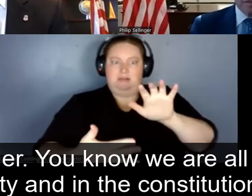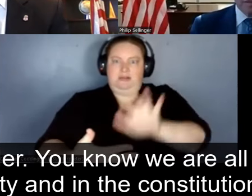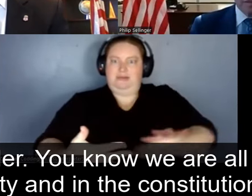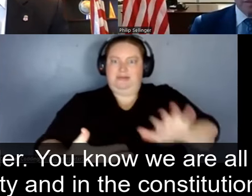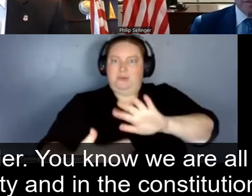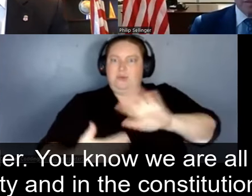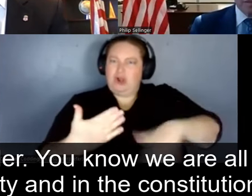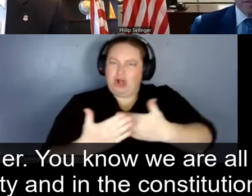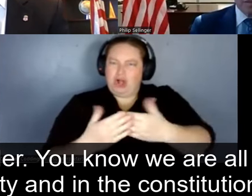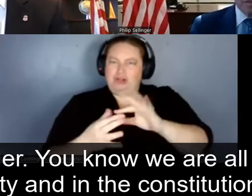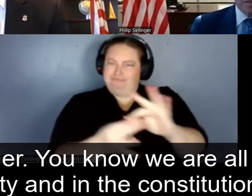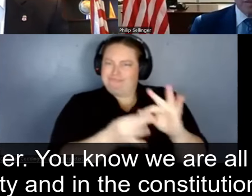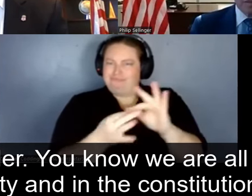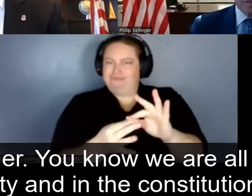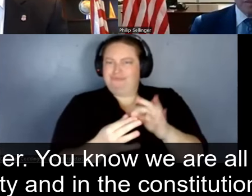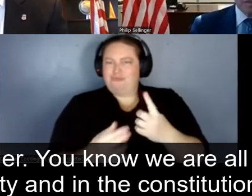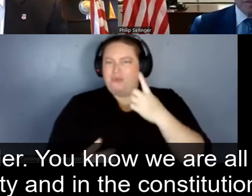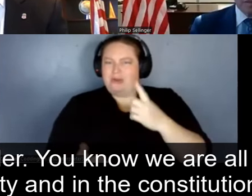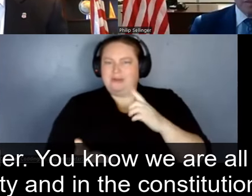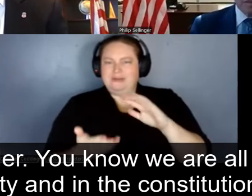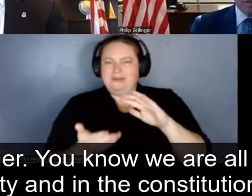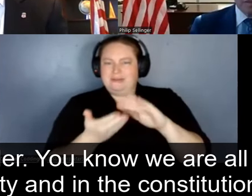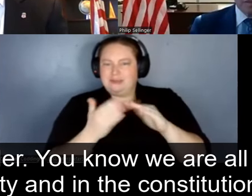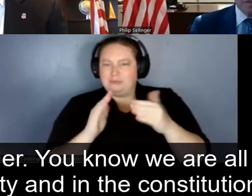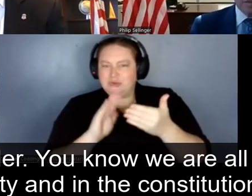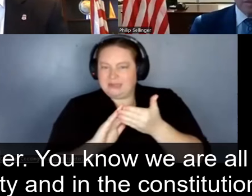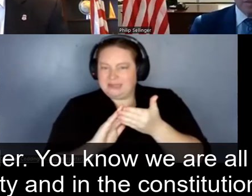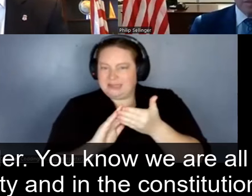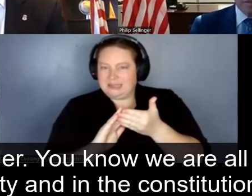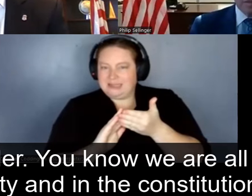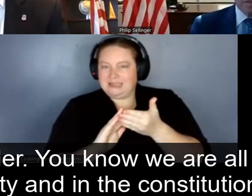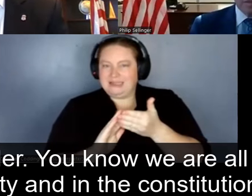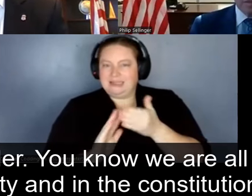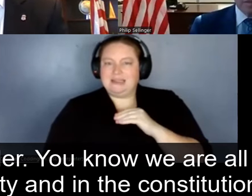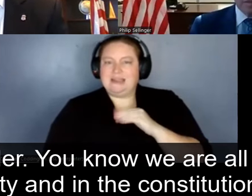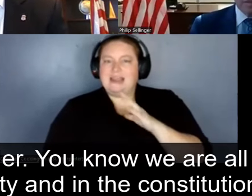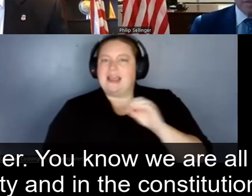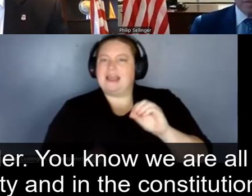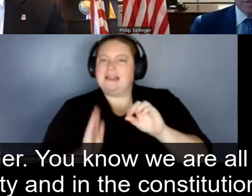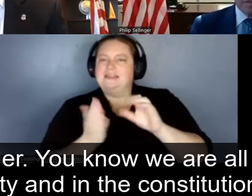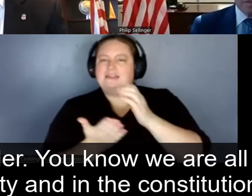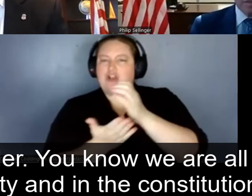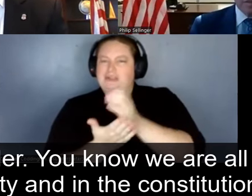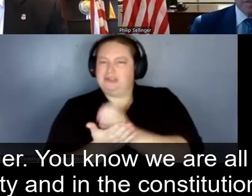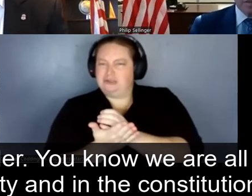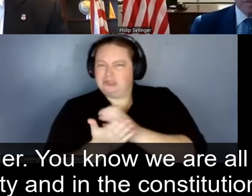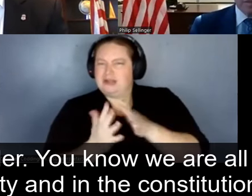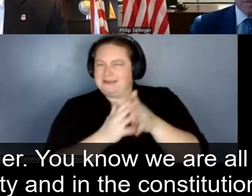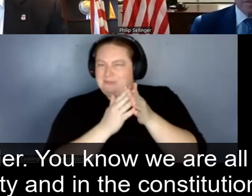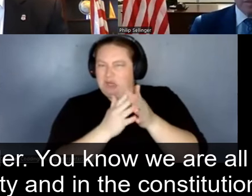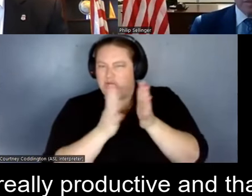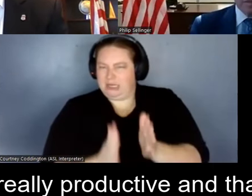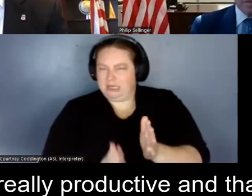the constitutional rights of Americans. And so that's just